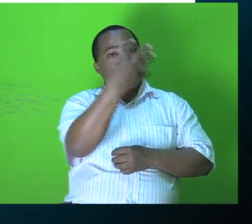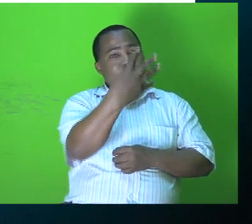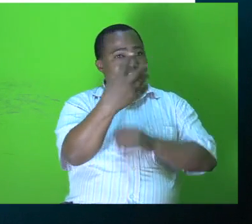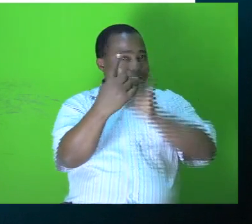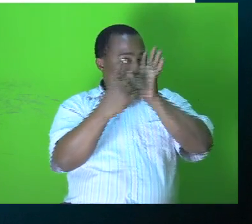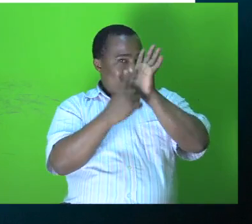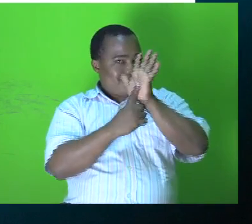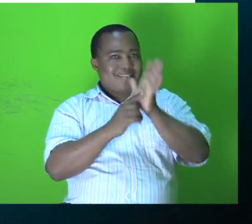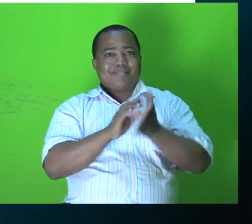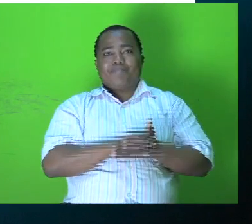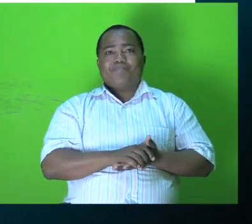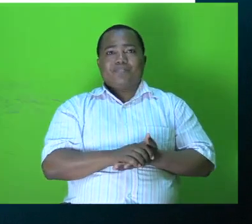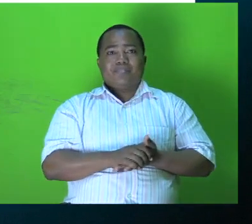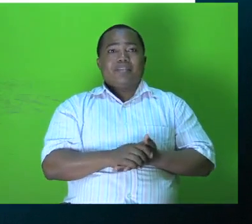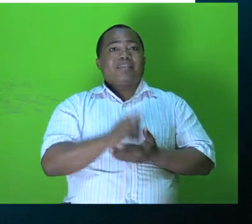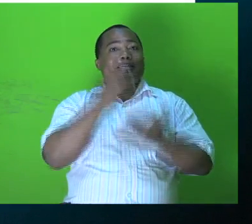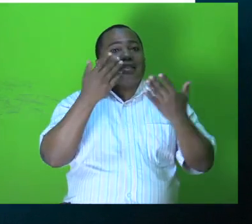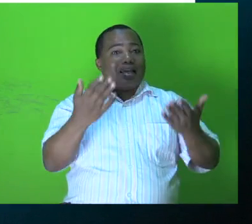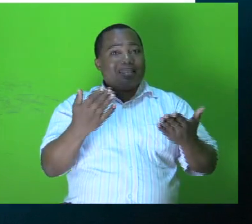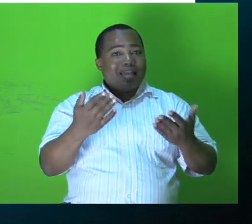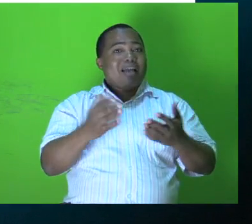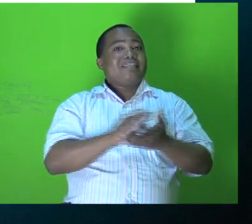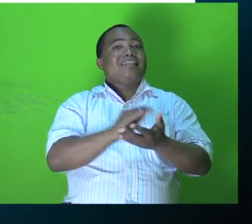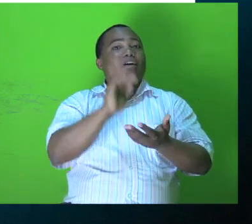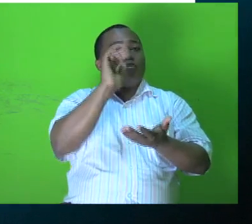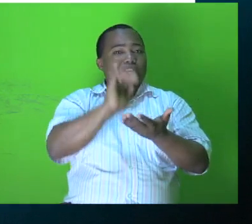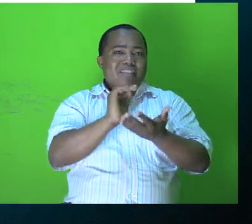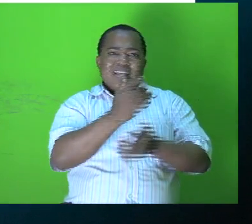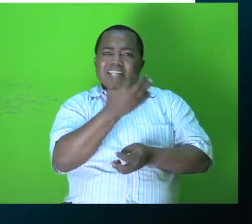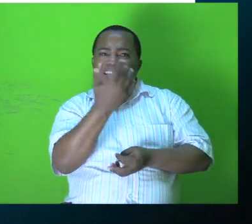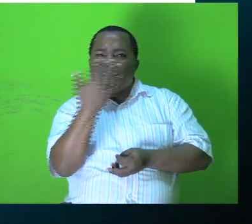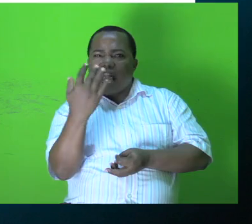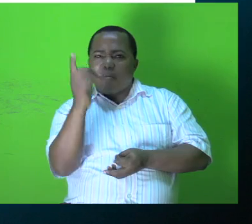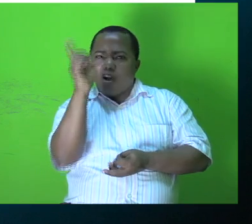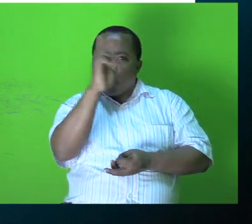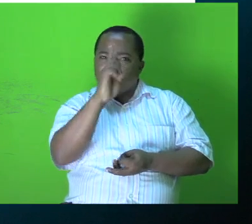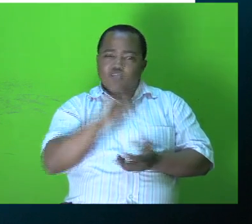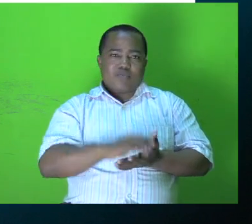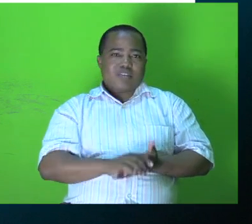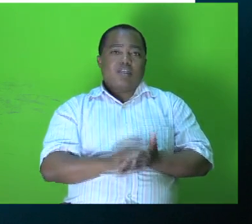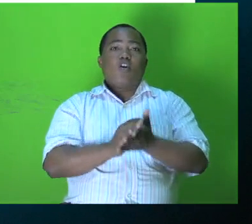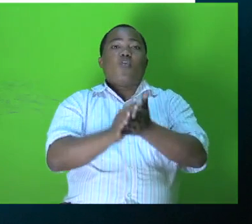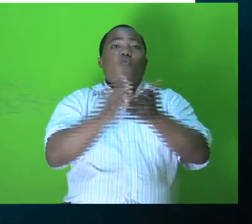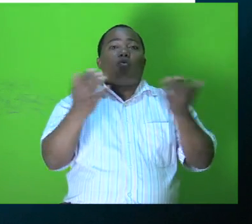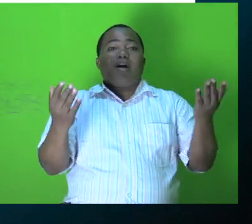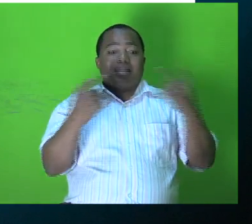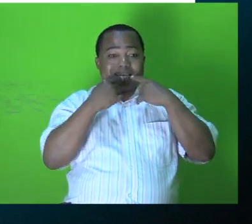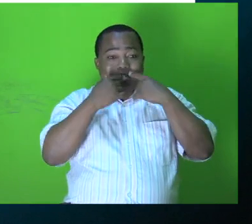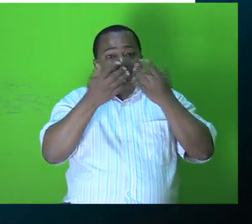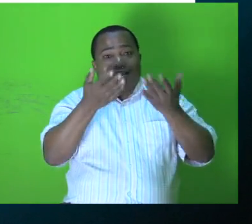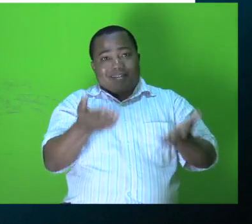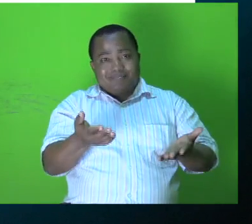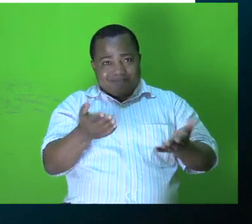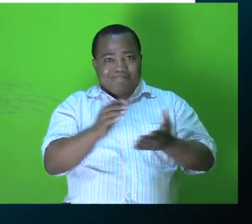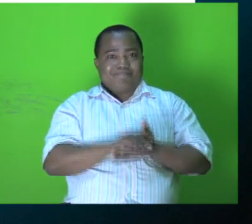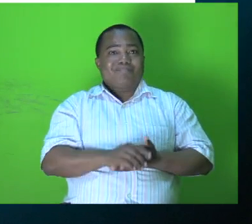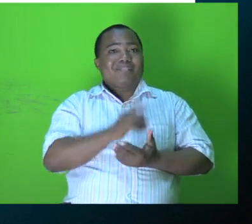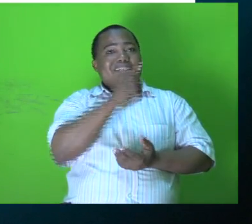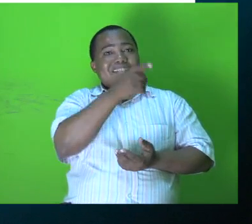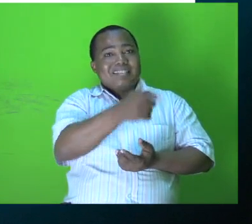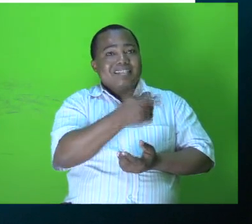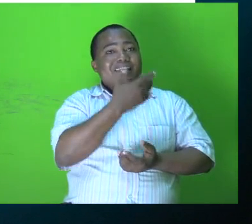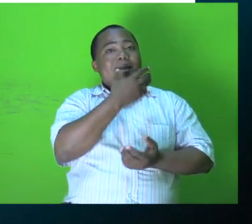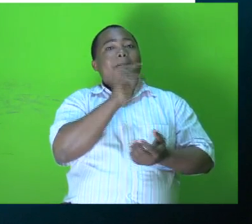46. So now we are going to reduce the number of chromosomes. So what do we see here? Each male